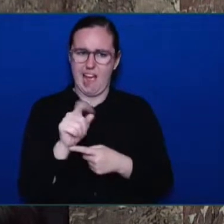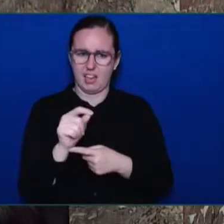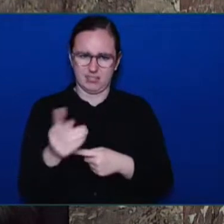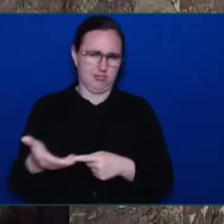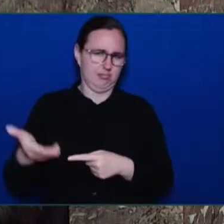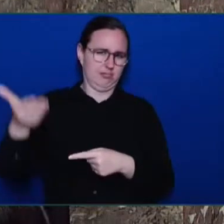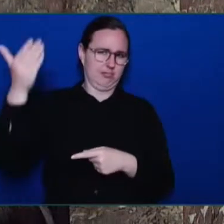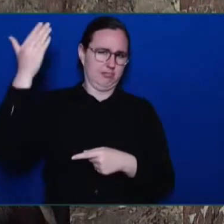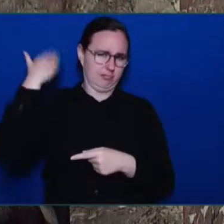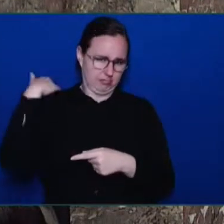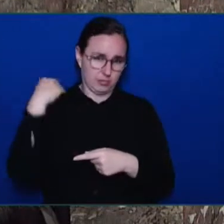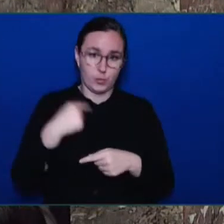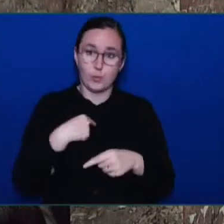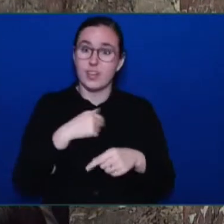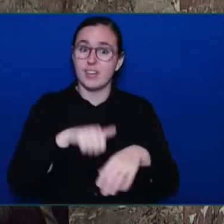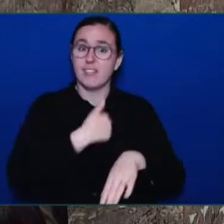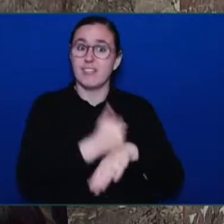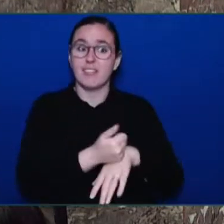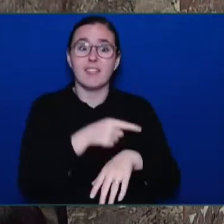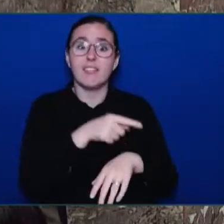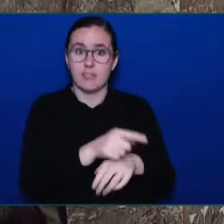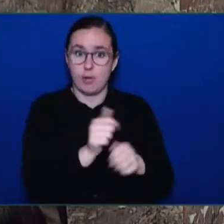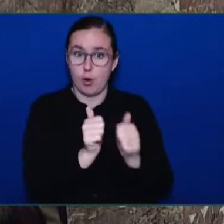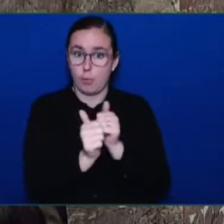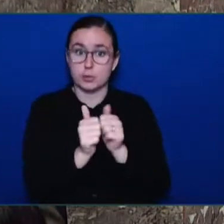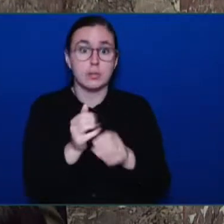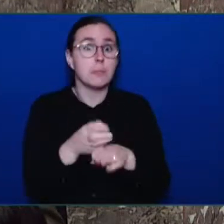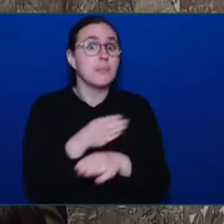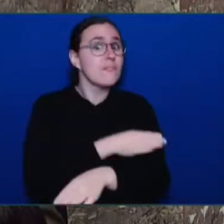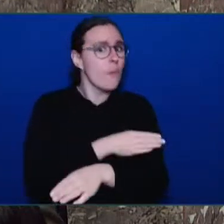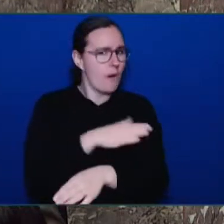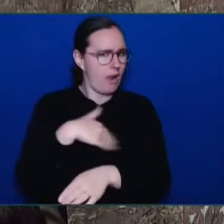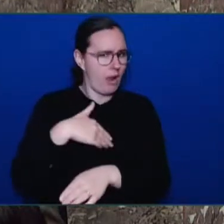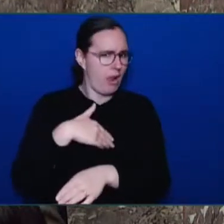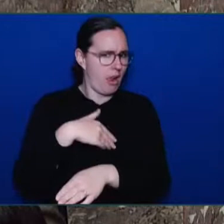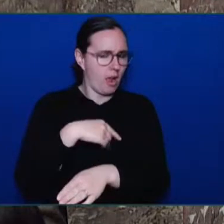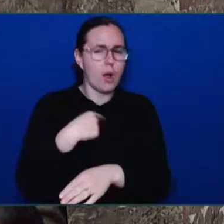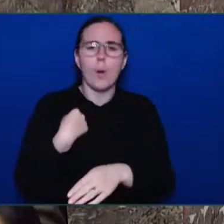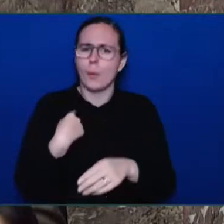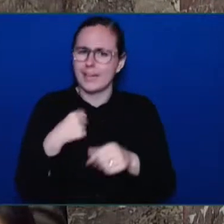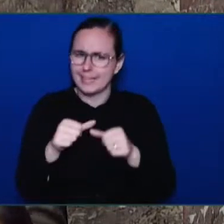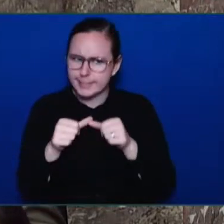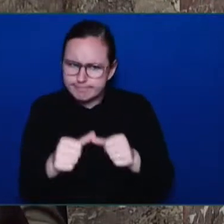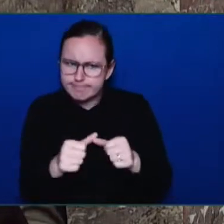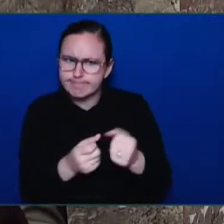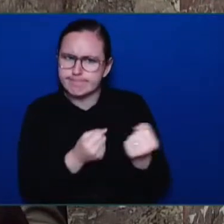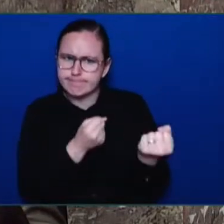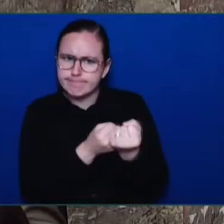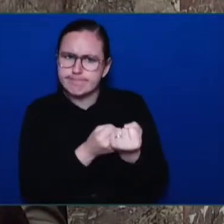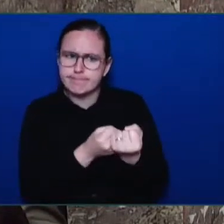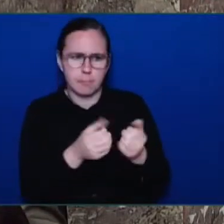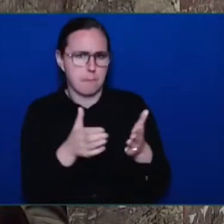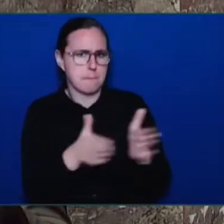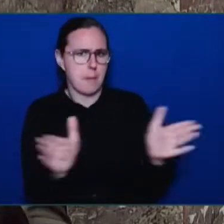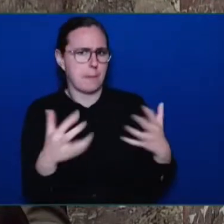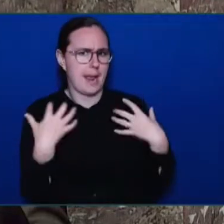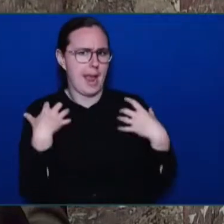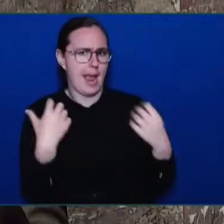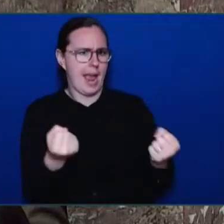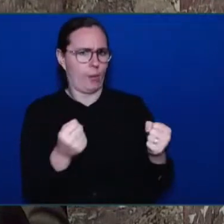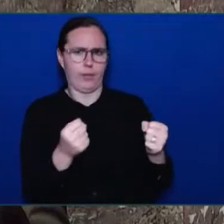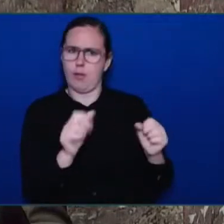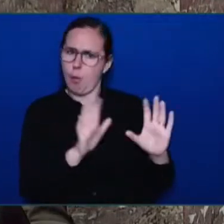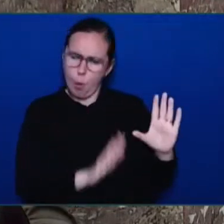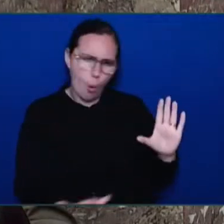proclaimed. Taking consistent action to support public health care everywhere, including the repatriation of private